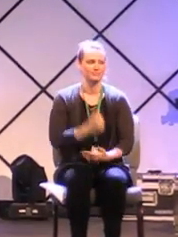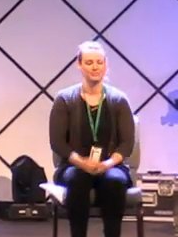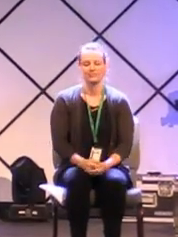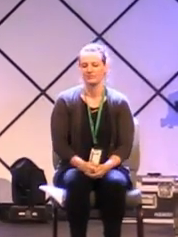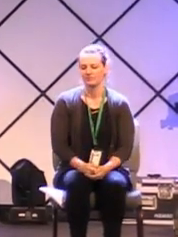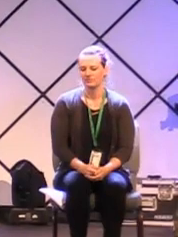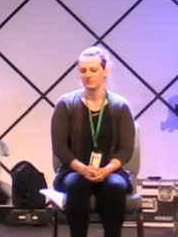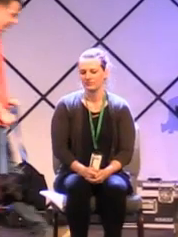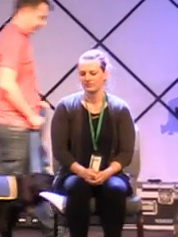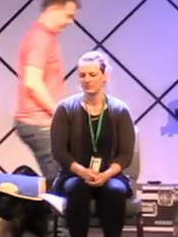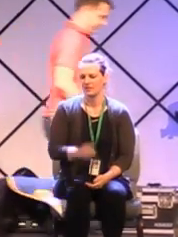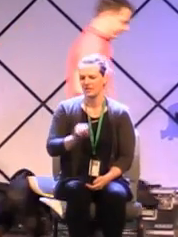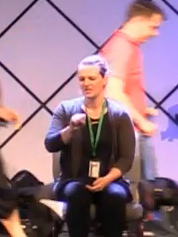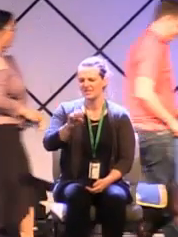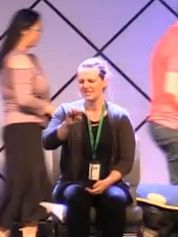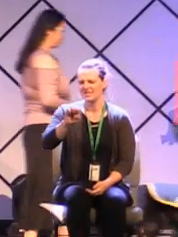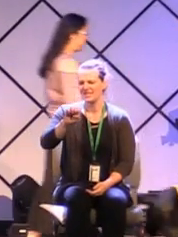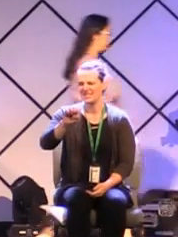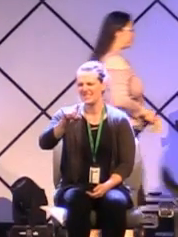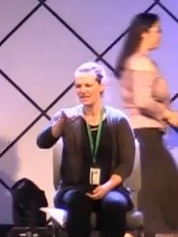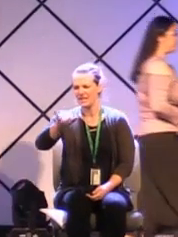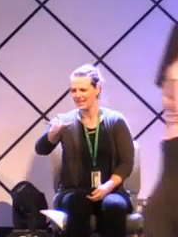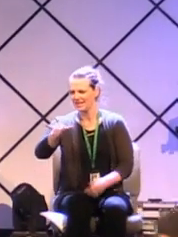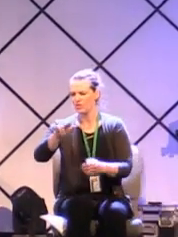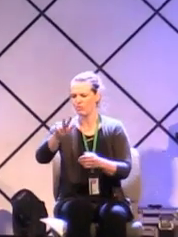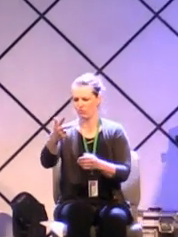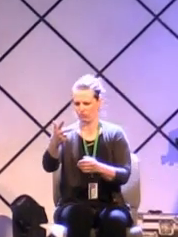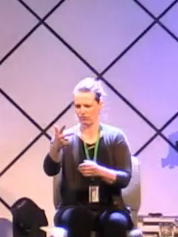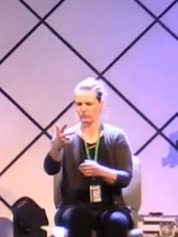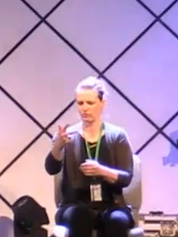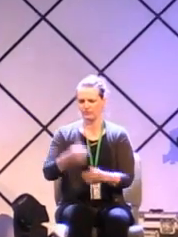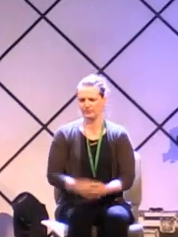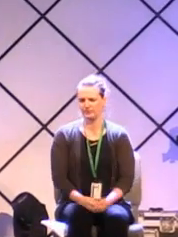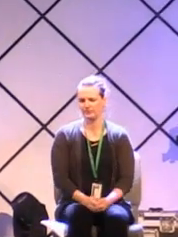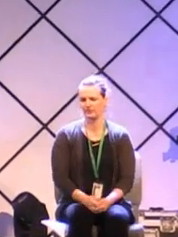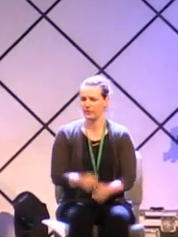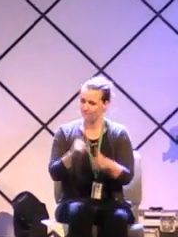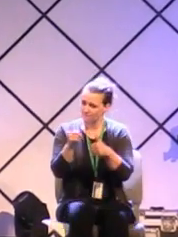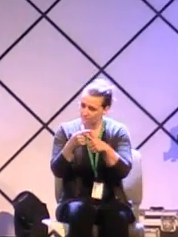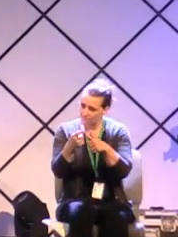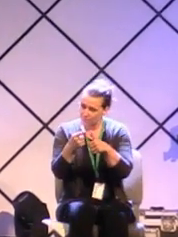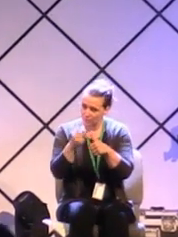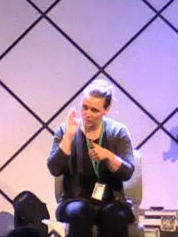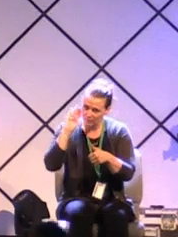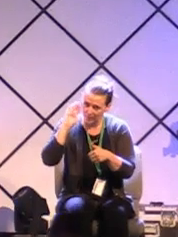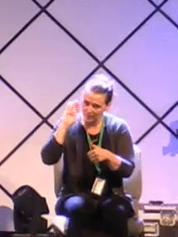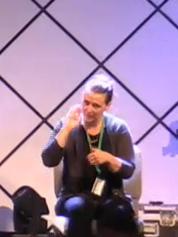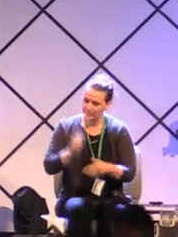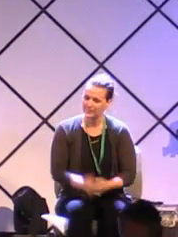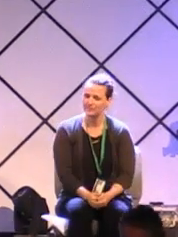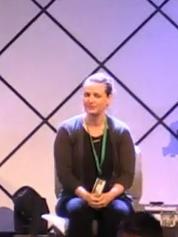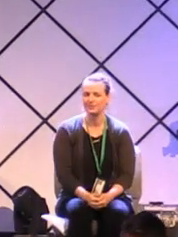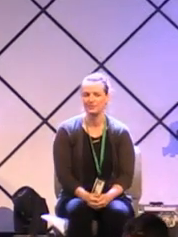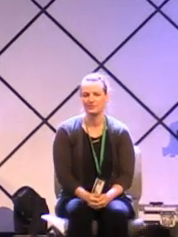And this is Celie the third, raised by Marianne Coletta of Folsom, California, her first puppy.